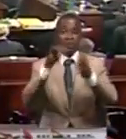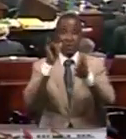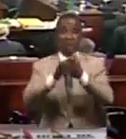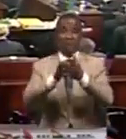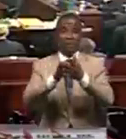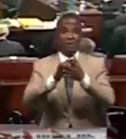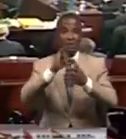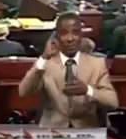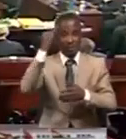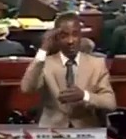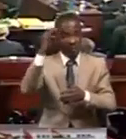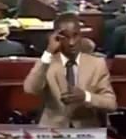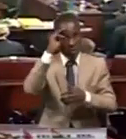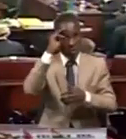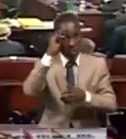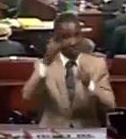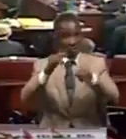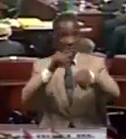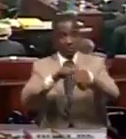Yes, Mr. Aminuvo.